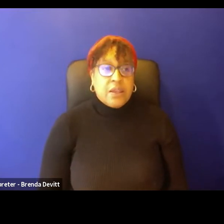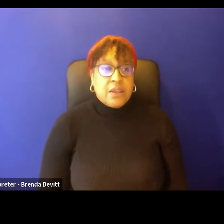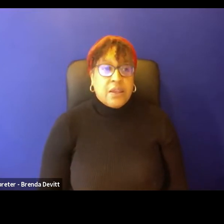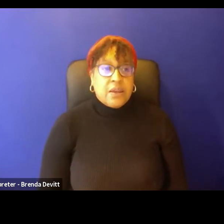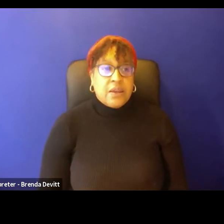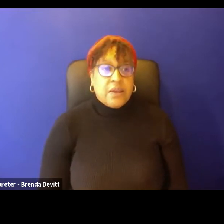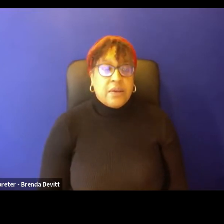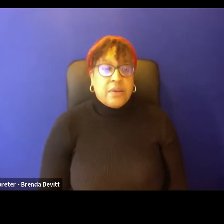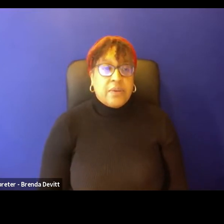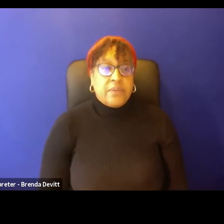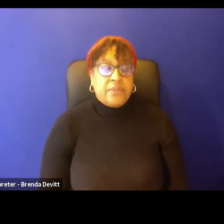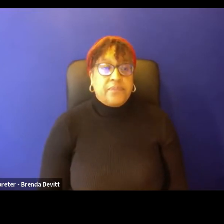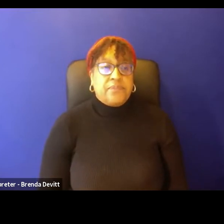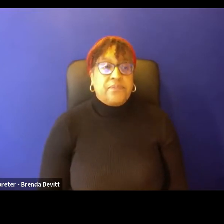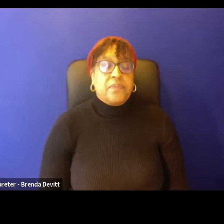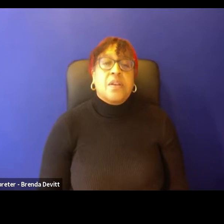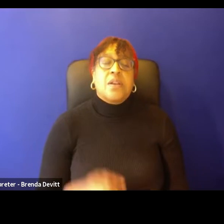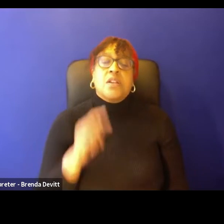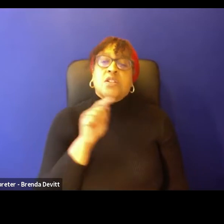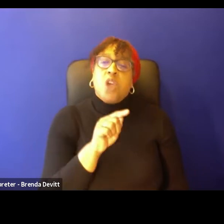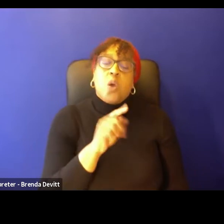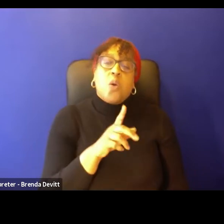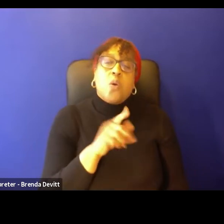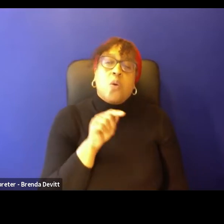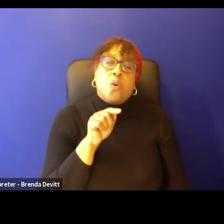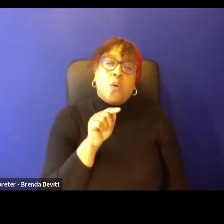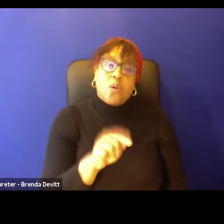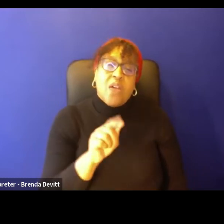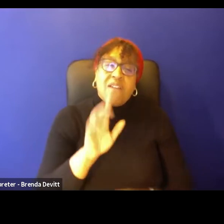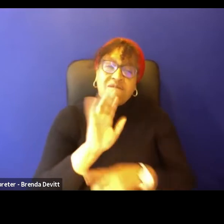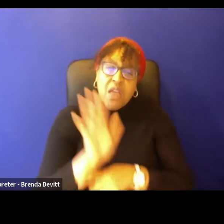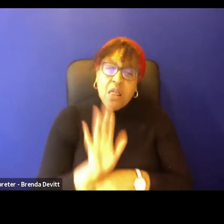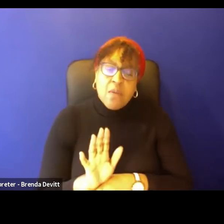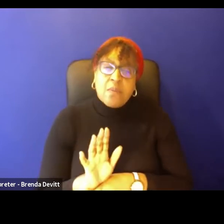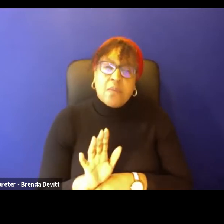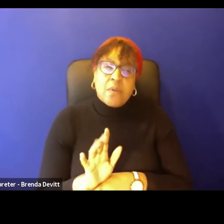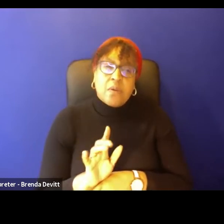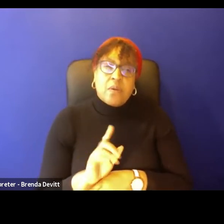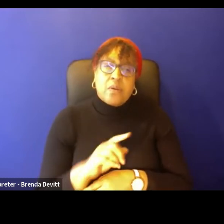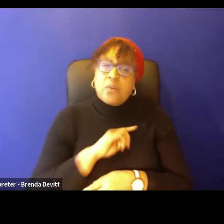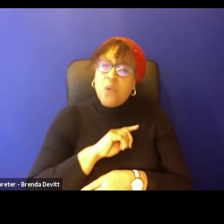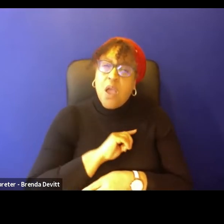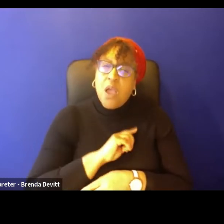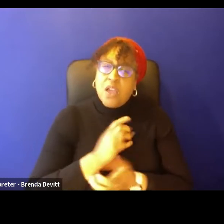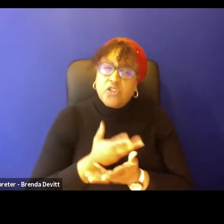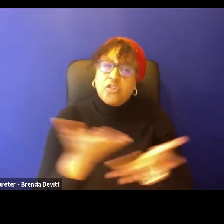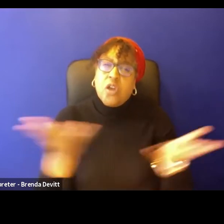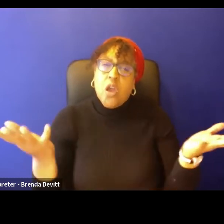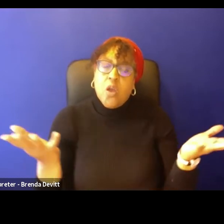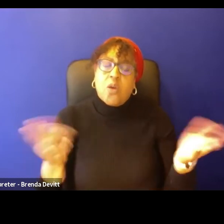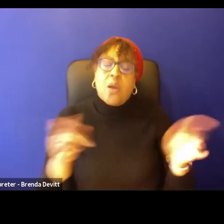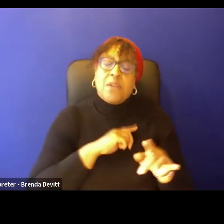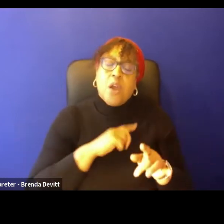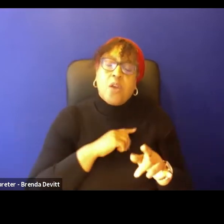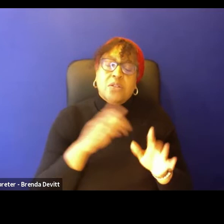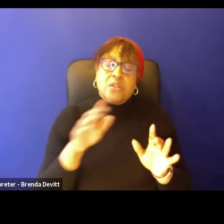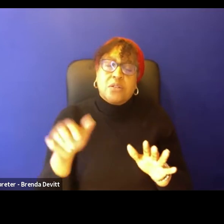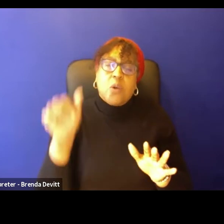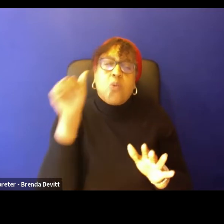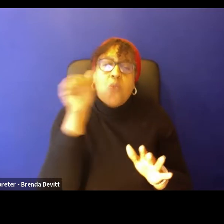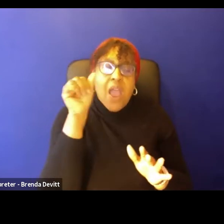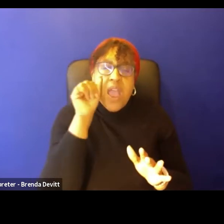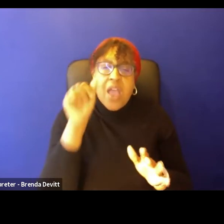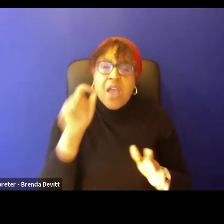my presentation, but the reason, as I say, we show that video again is because when we do awareness sessions, we deal mainly with